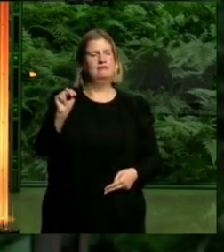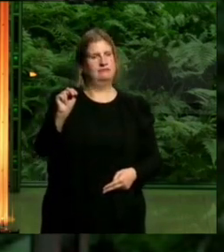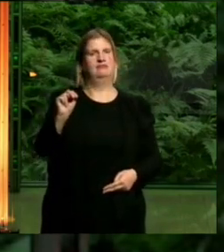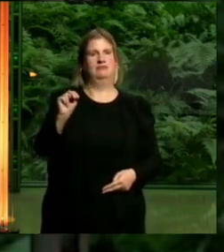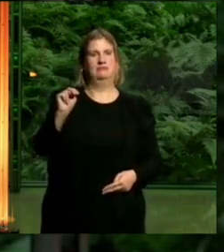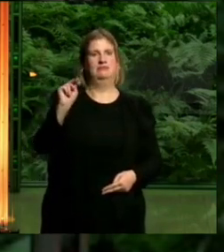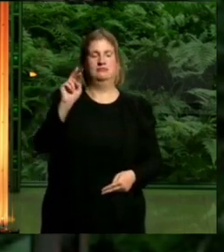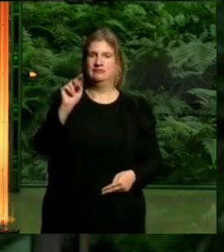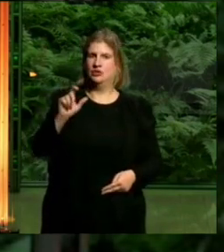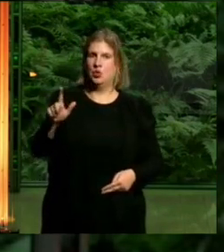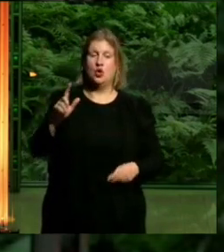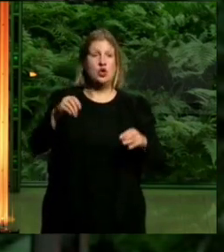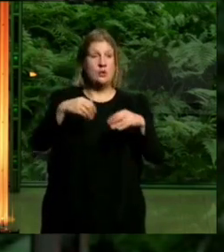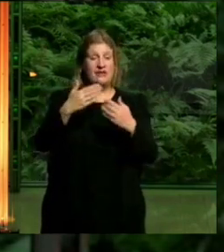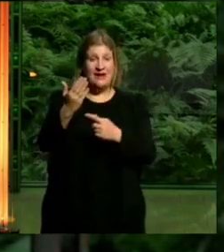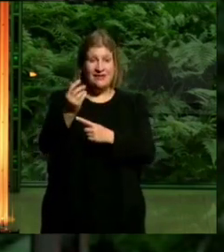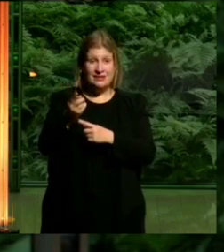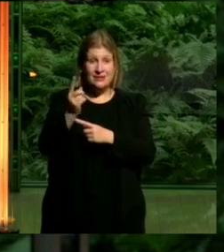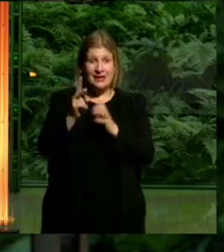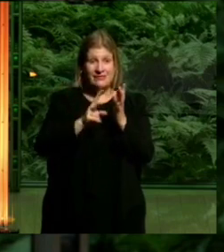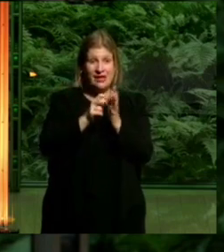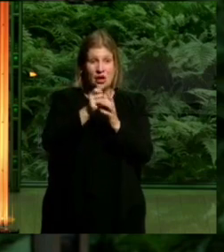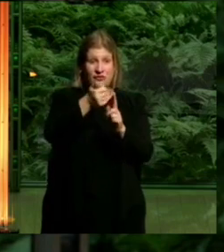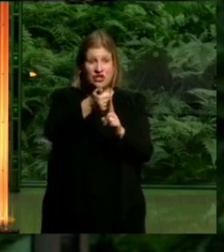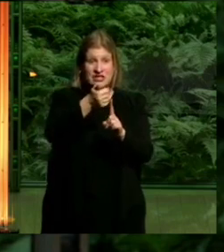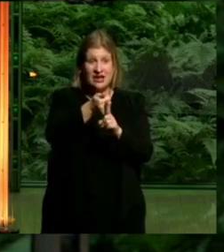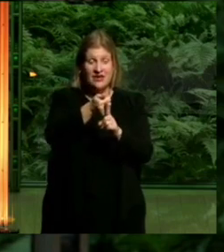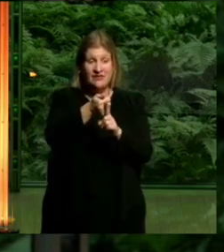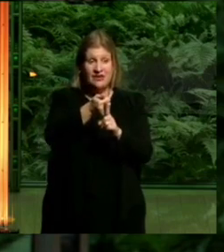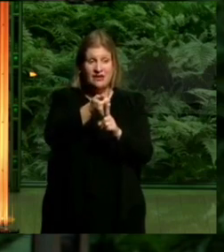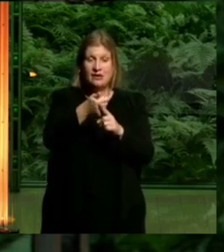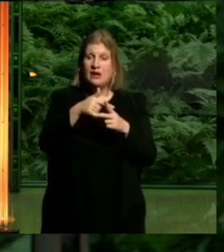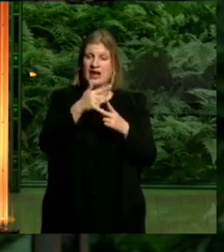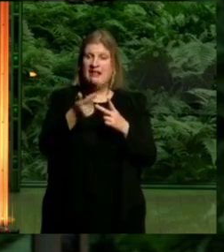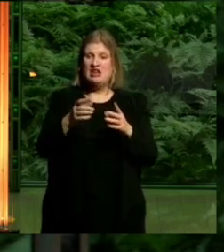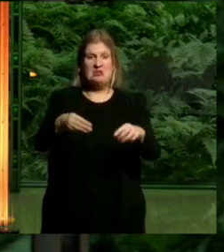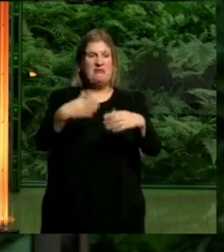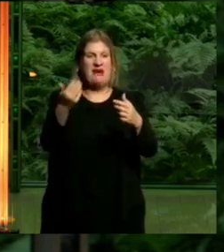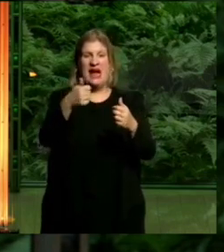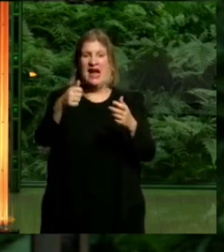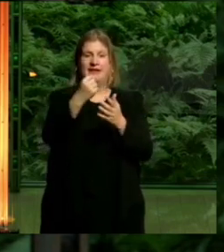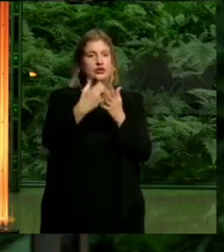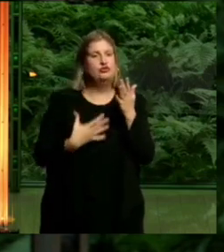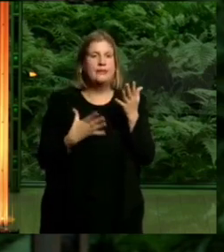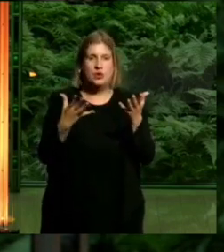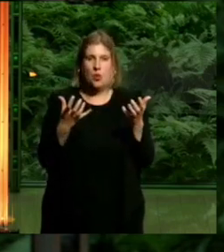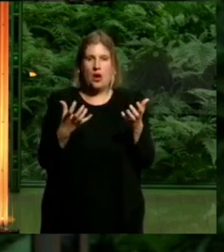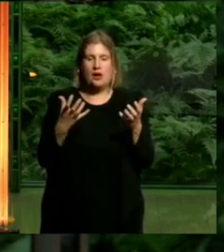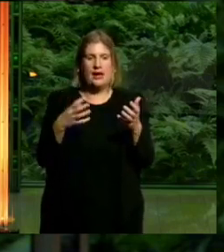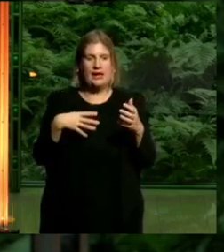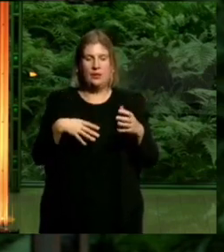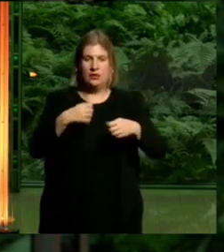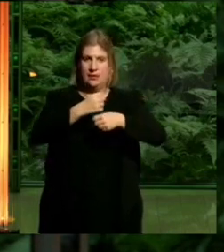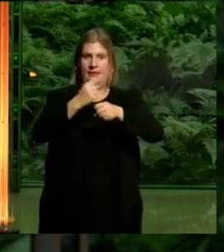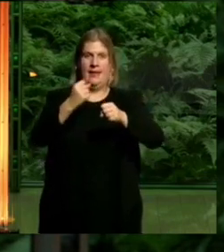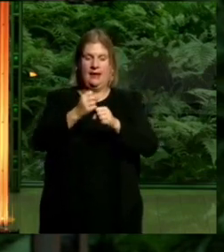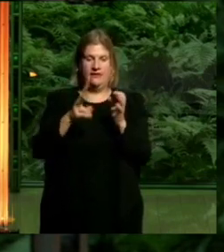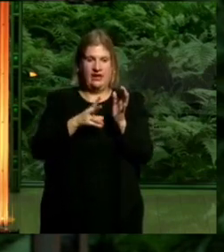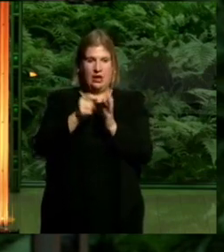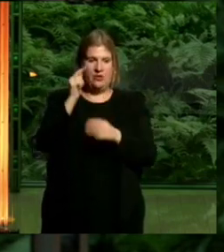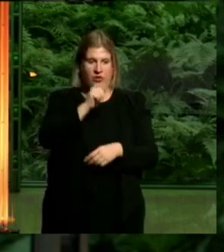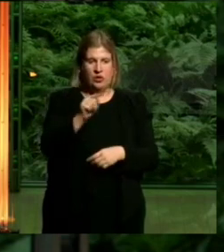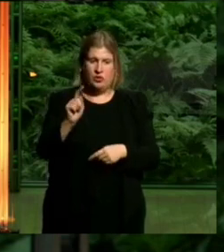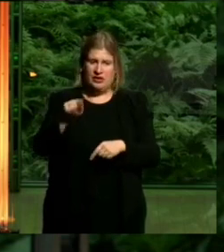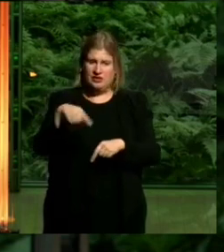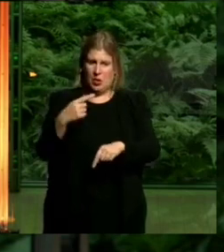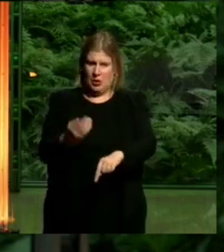it a 15-minute video of yourself, and then you can give it any script you want, and it will create a video for you. And it's only getting